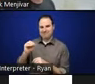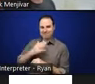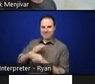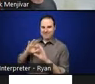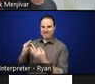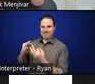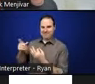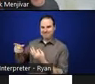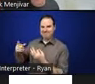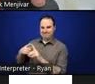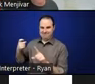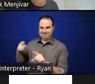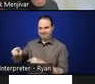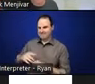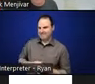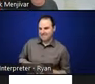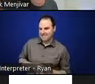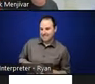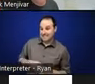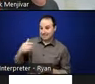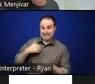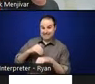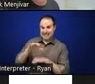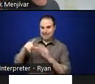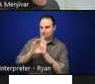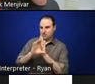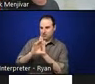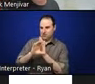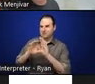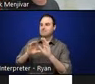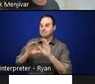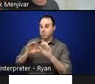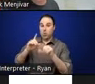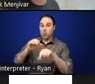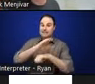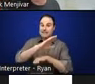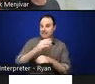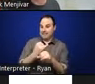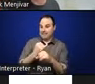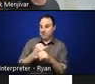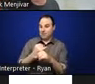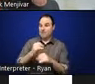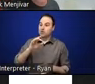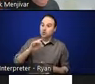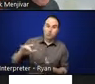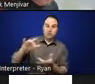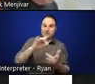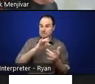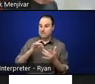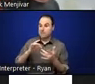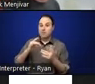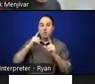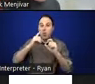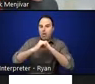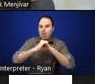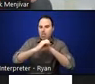the Institute of Tourism to use as propaganda. In this, you will see why they call me Handsome Joe. I'm not going to show you the front of it. But it